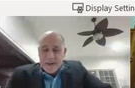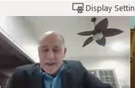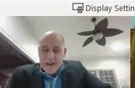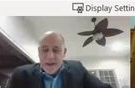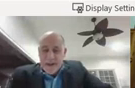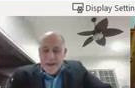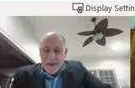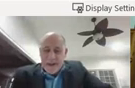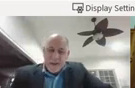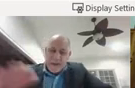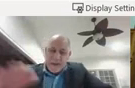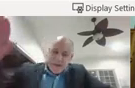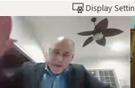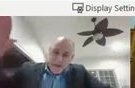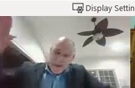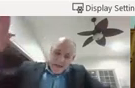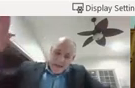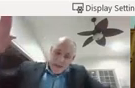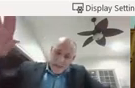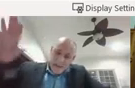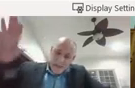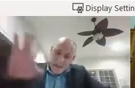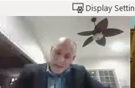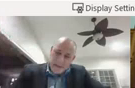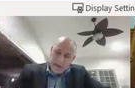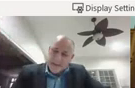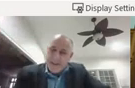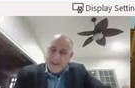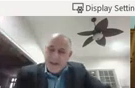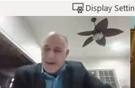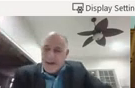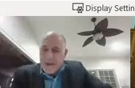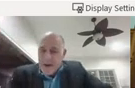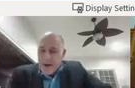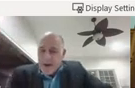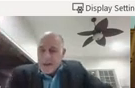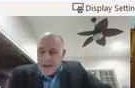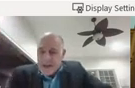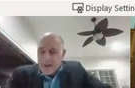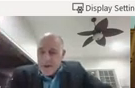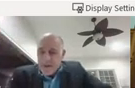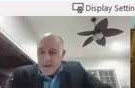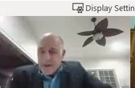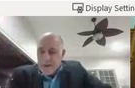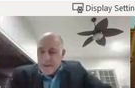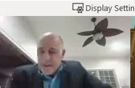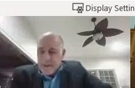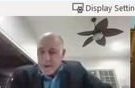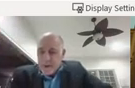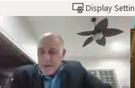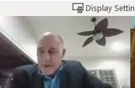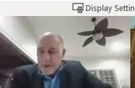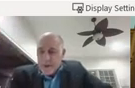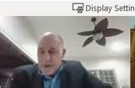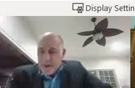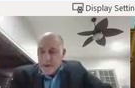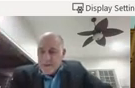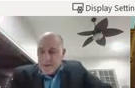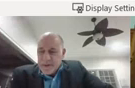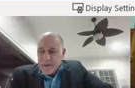line, I can assure you. And as you can see, we're very intentional about trying to transition down to exactly where you live. So we look forward